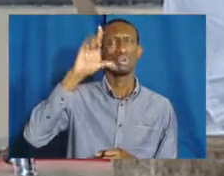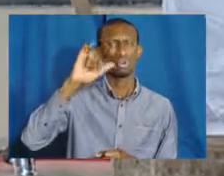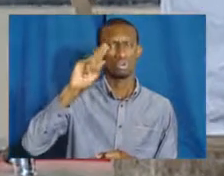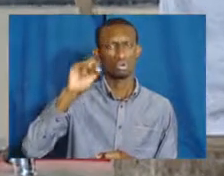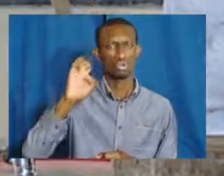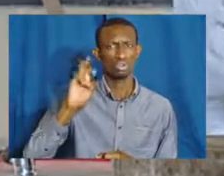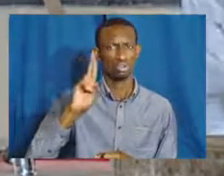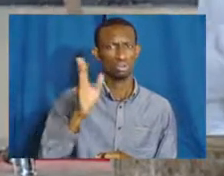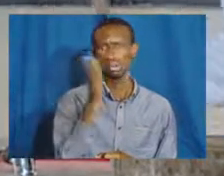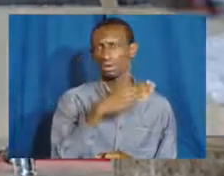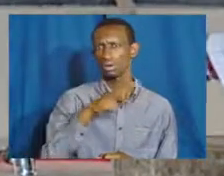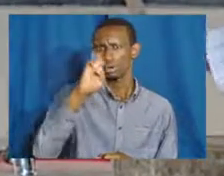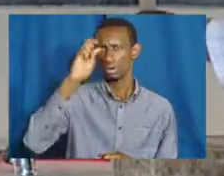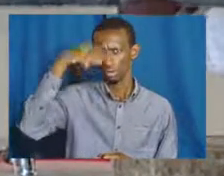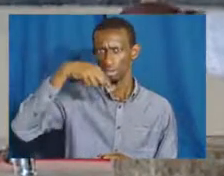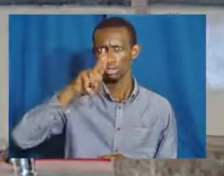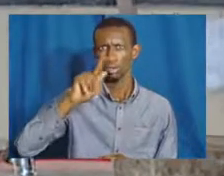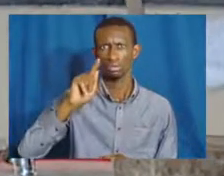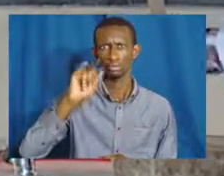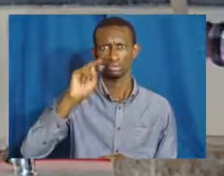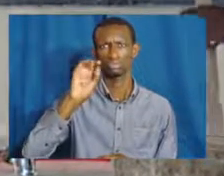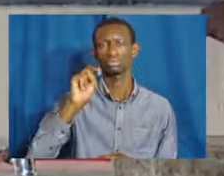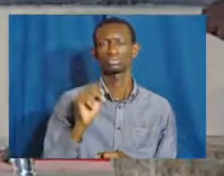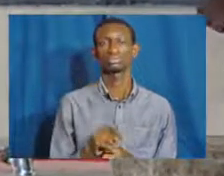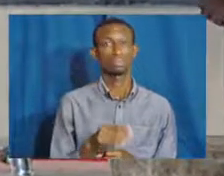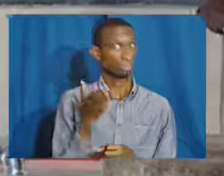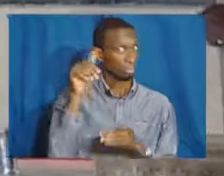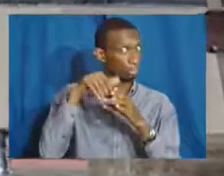in one variable.